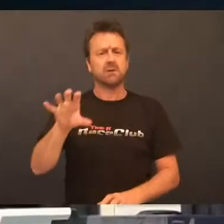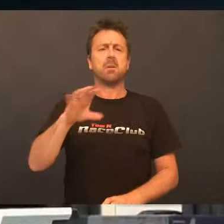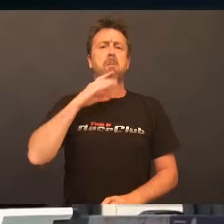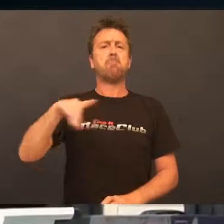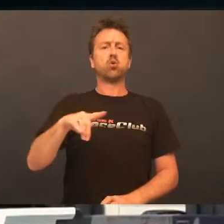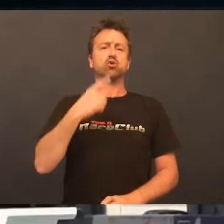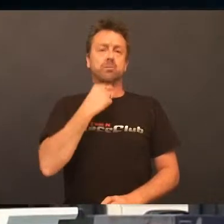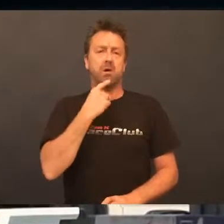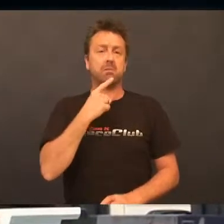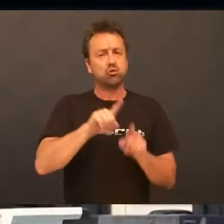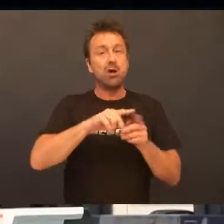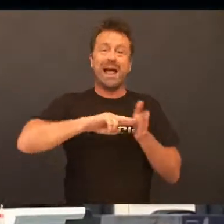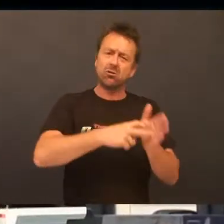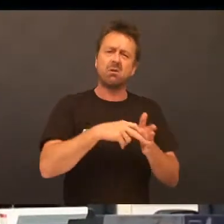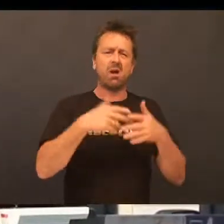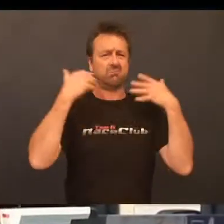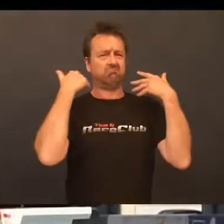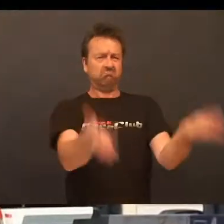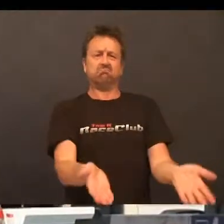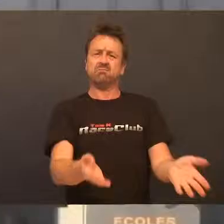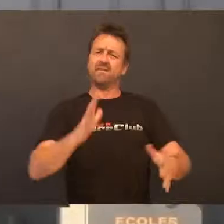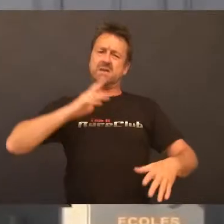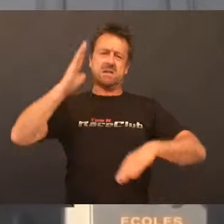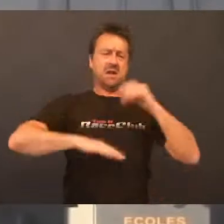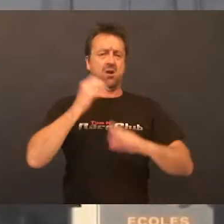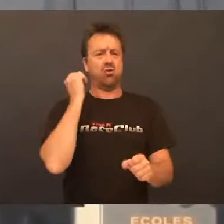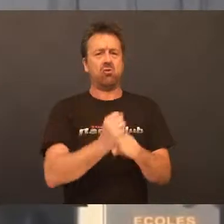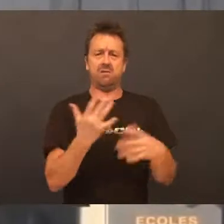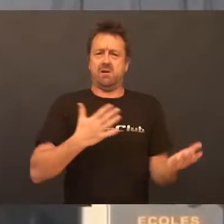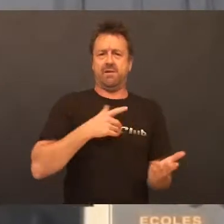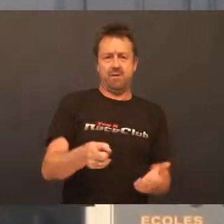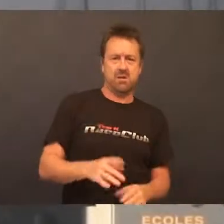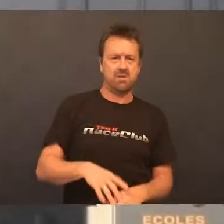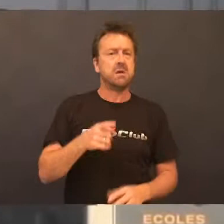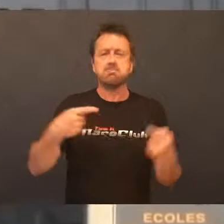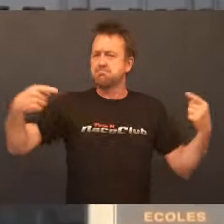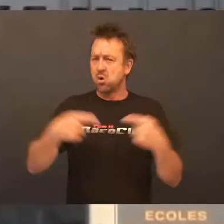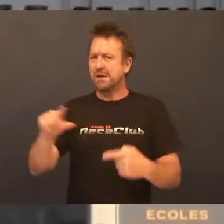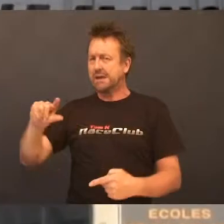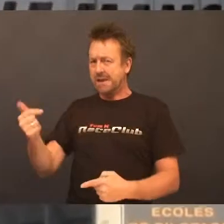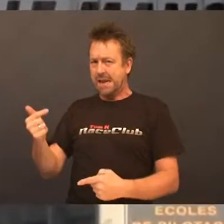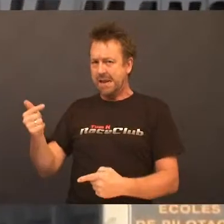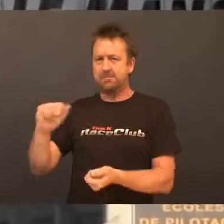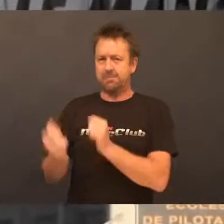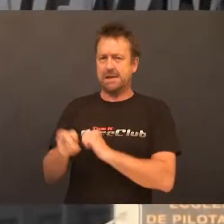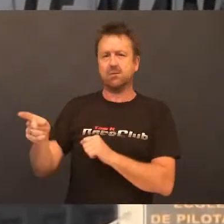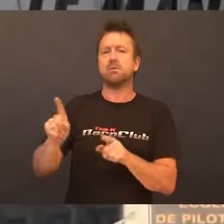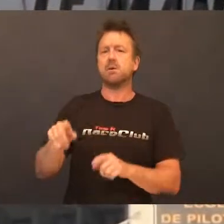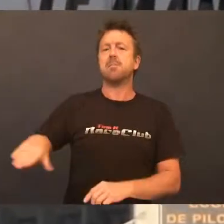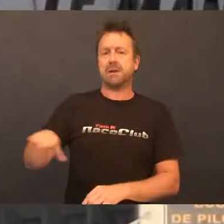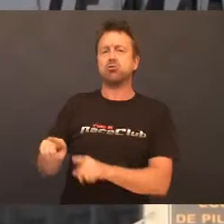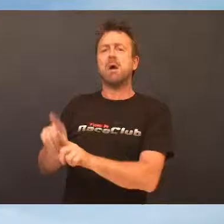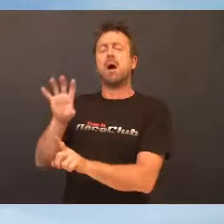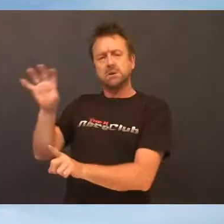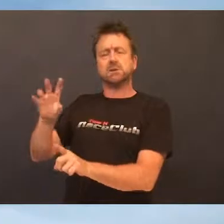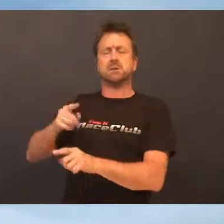real prototypes. The engineers have carte blanche to design these machines, unlike the Grand Touring cars, the GTs, which are